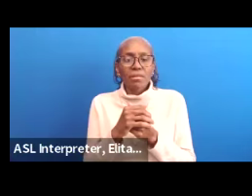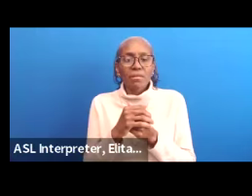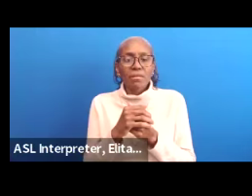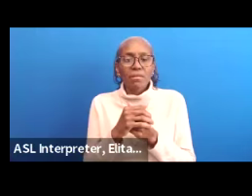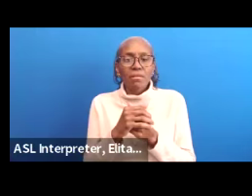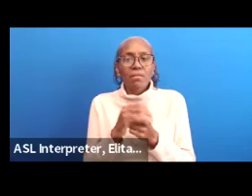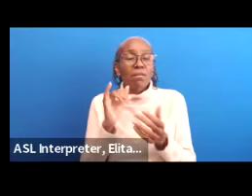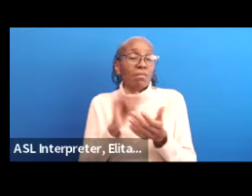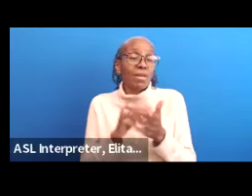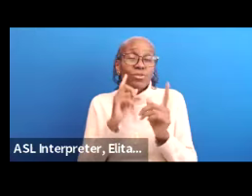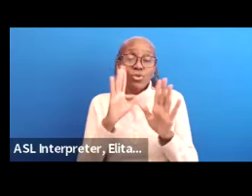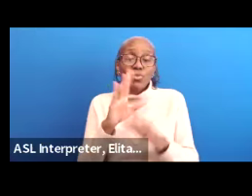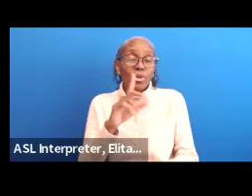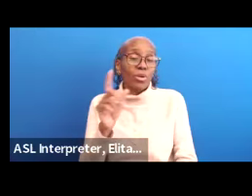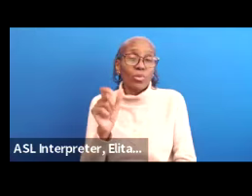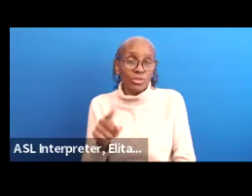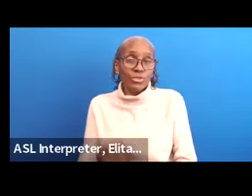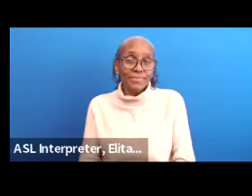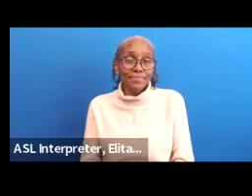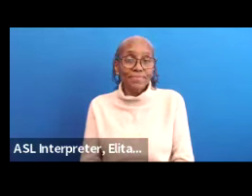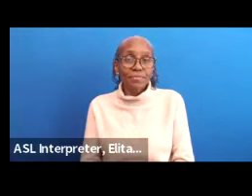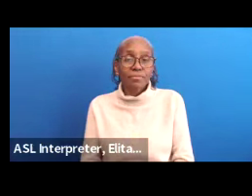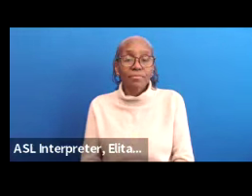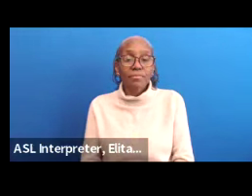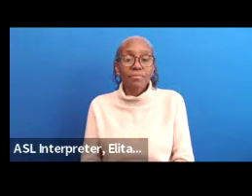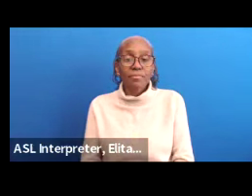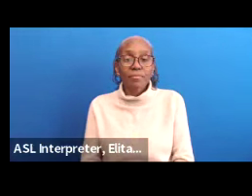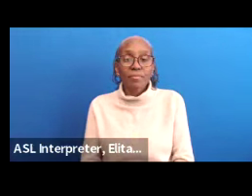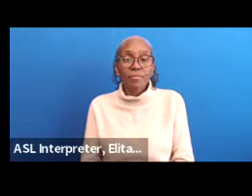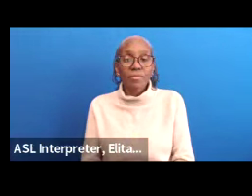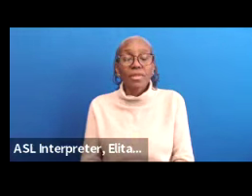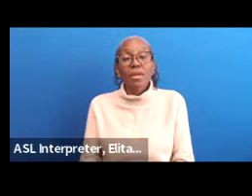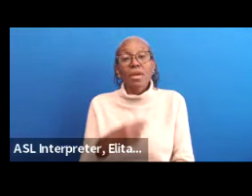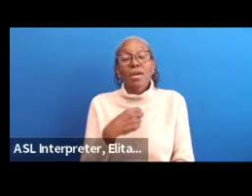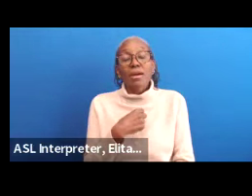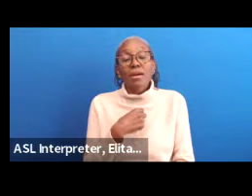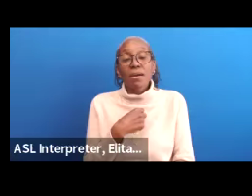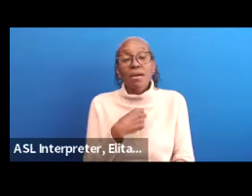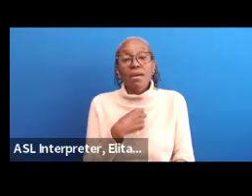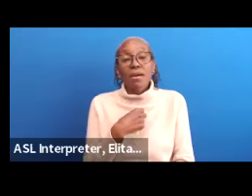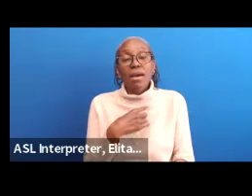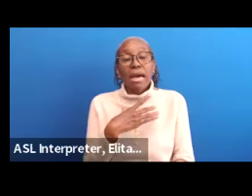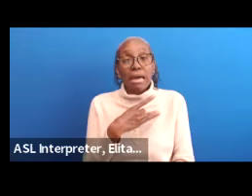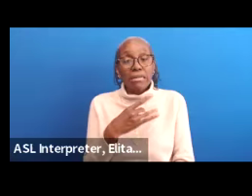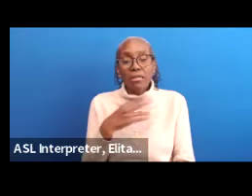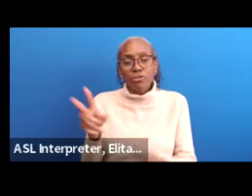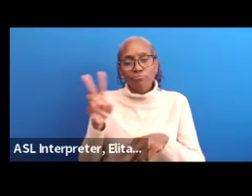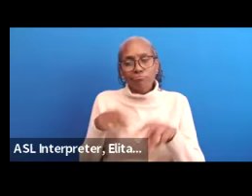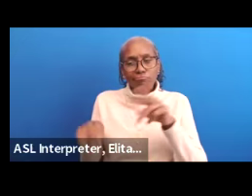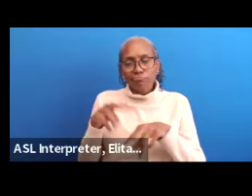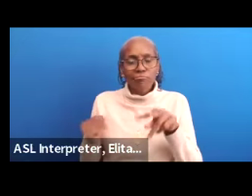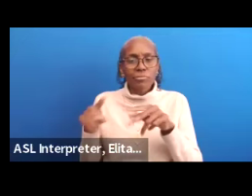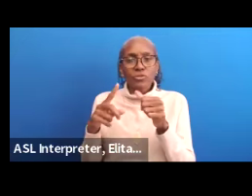I think that's a great question. And what I like to look at first